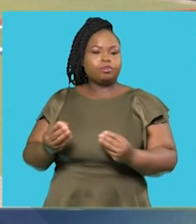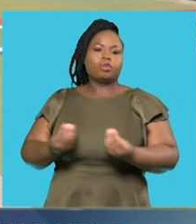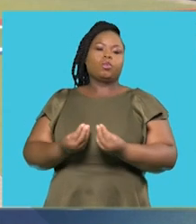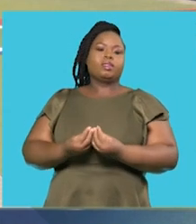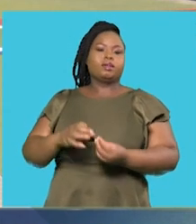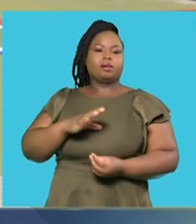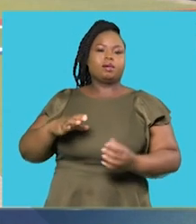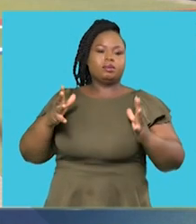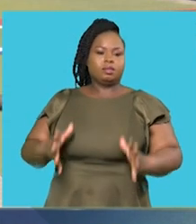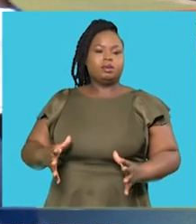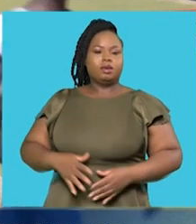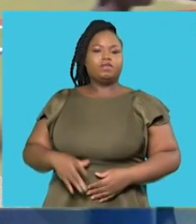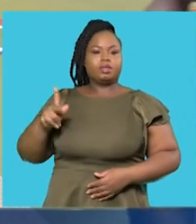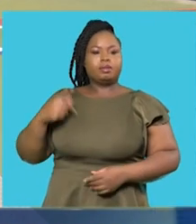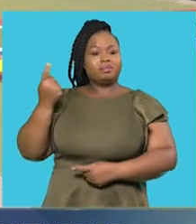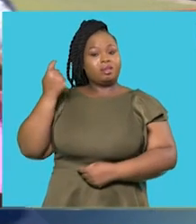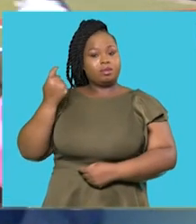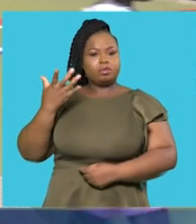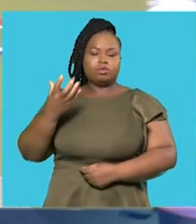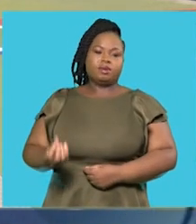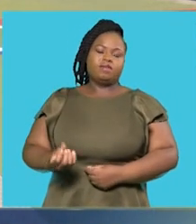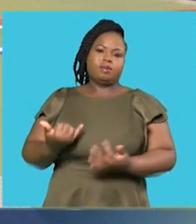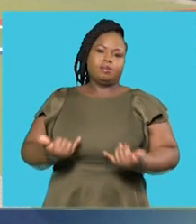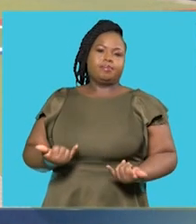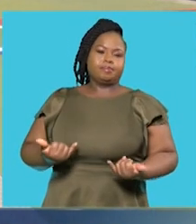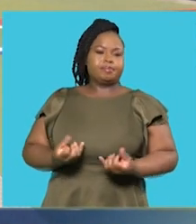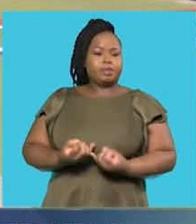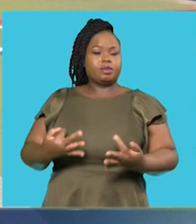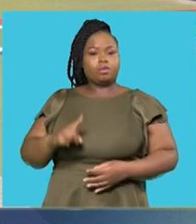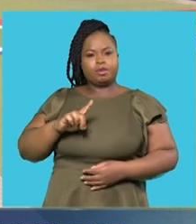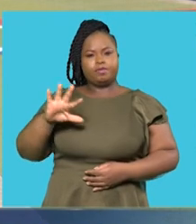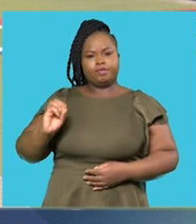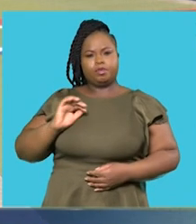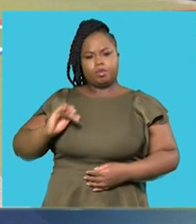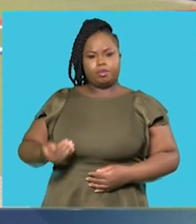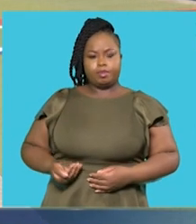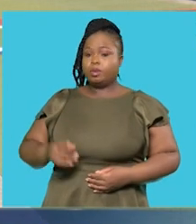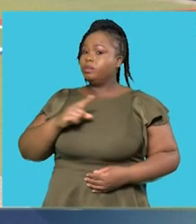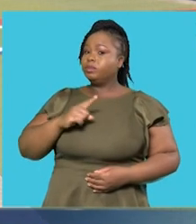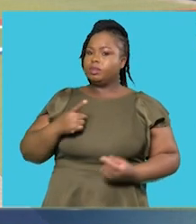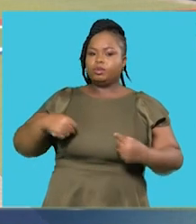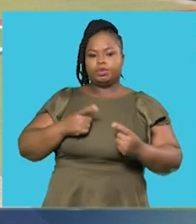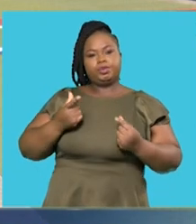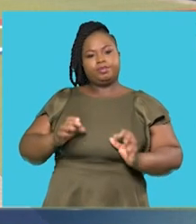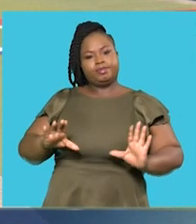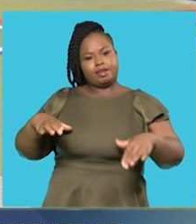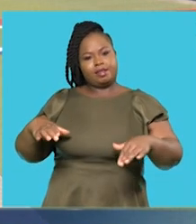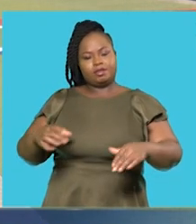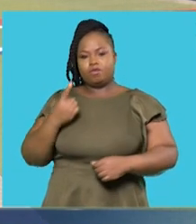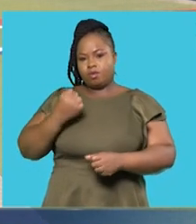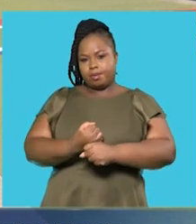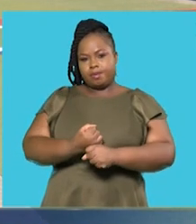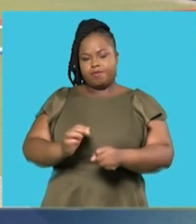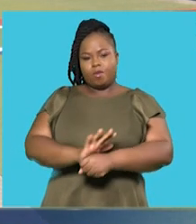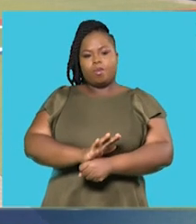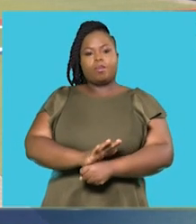the councillor of Kliptown. We have currently 150 women because we do these classes for a year.